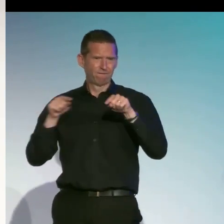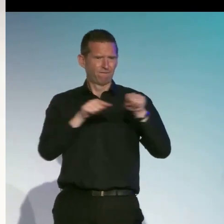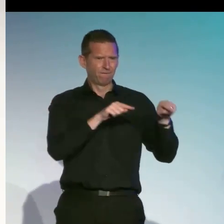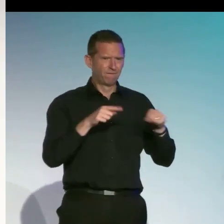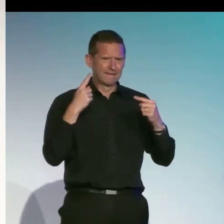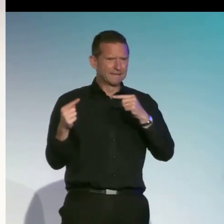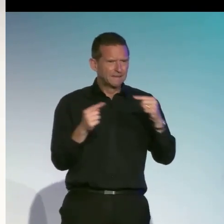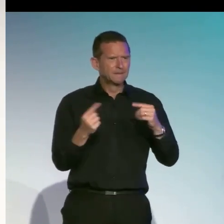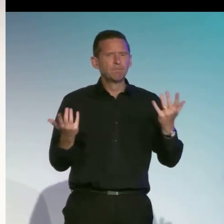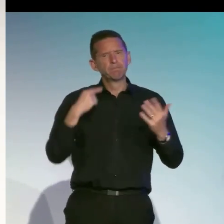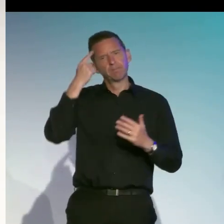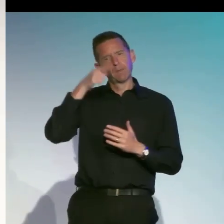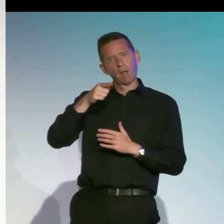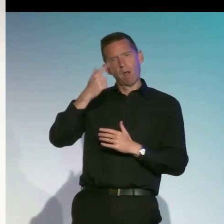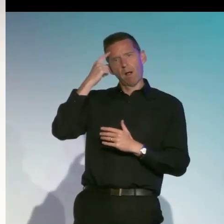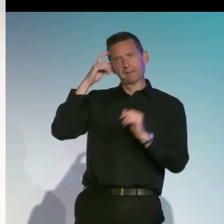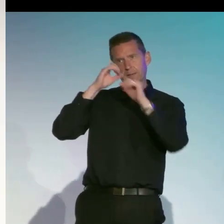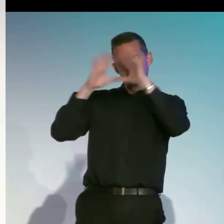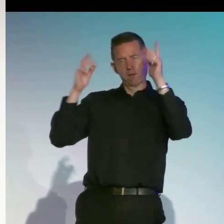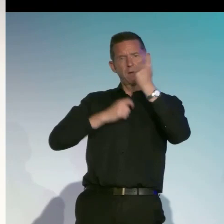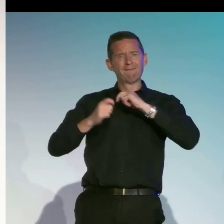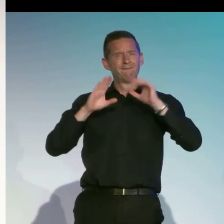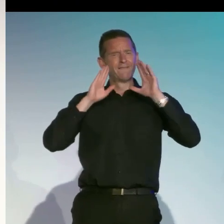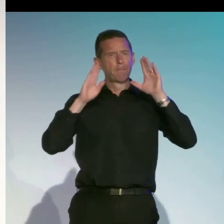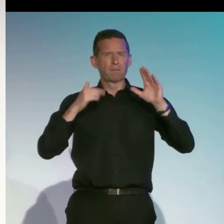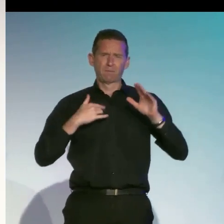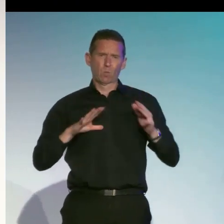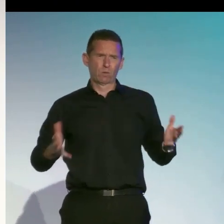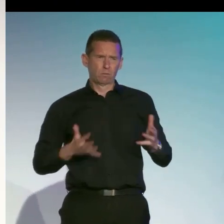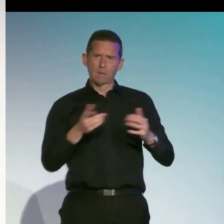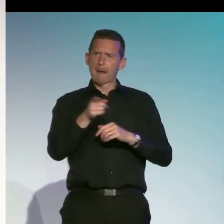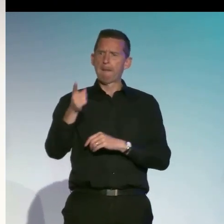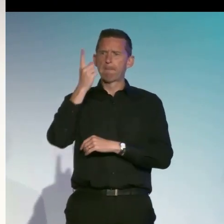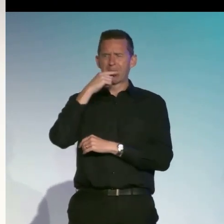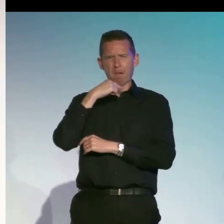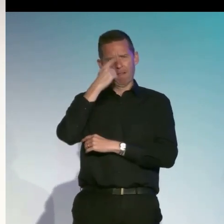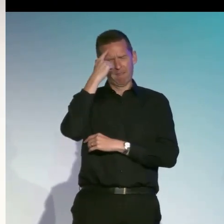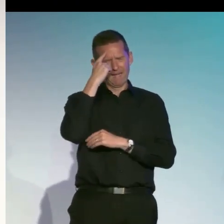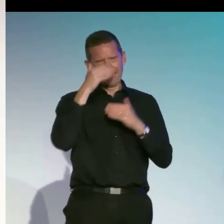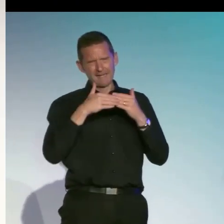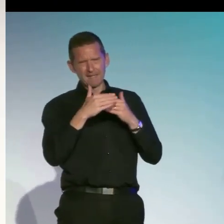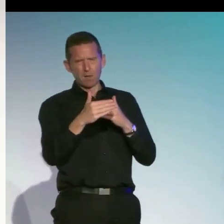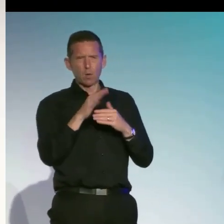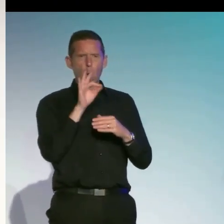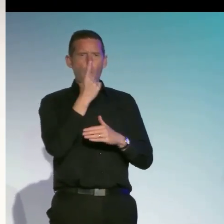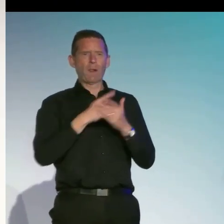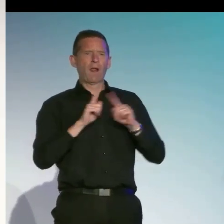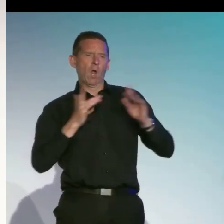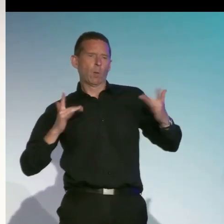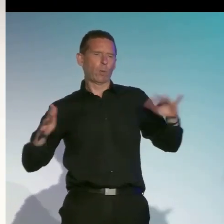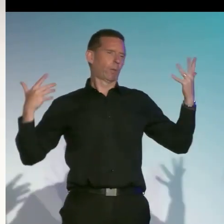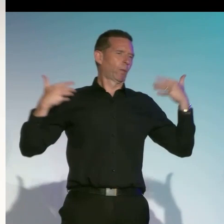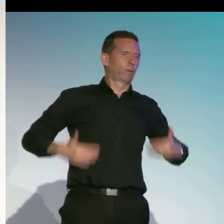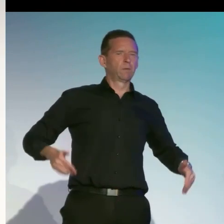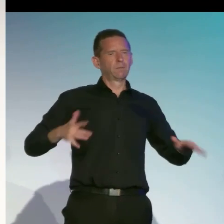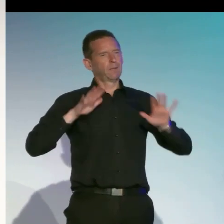this concept of being fabulous, I want to kind of encourage people and push people to think beyond the kind of the glitz and the sparkle,